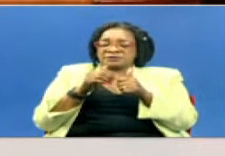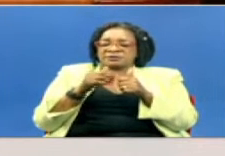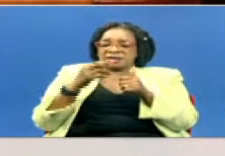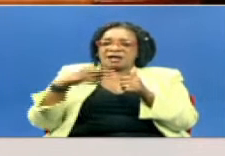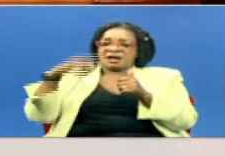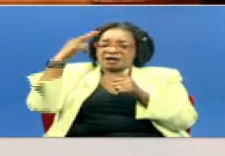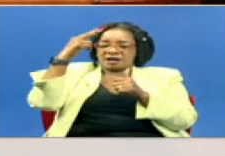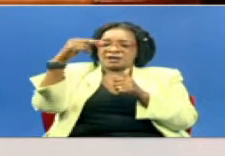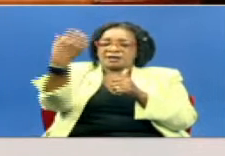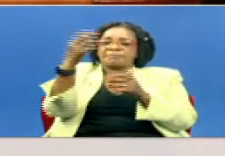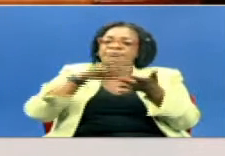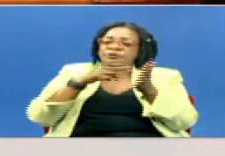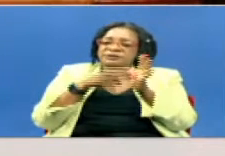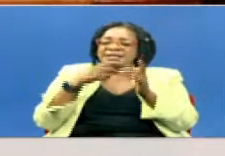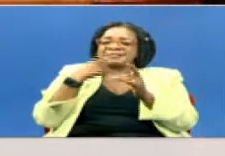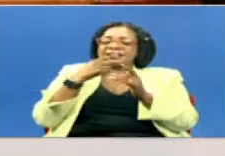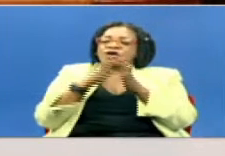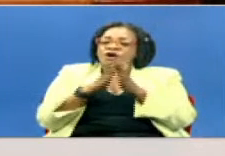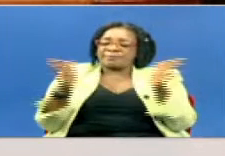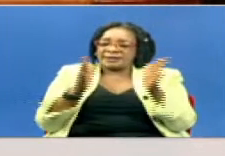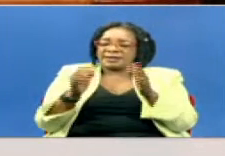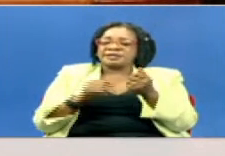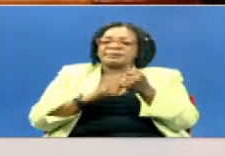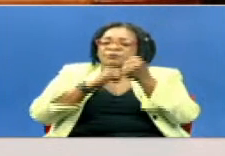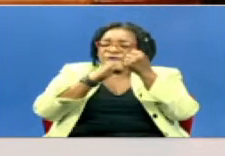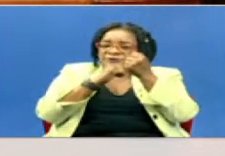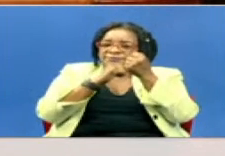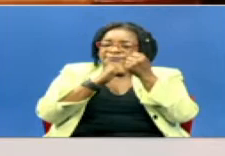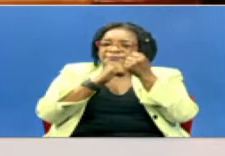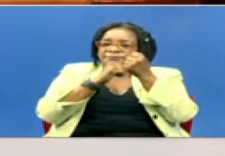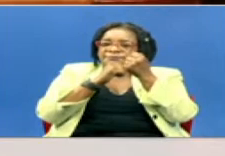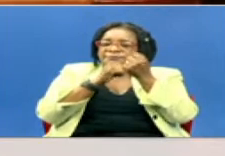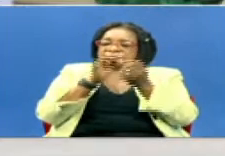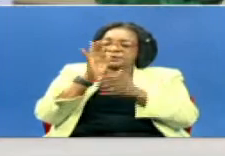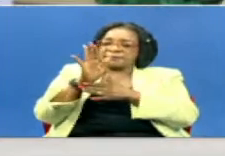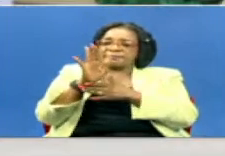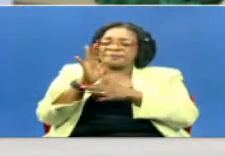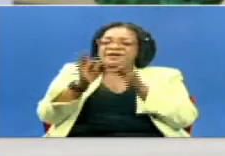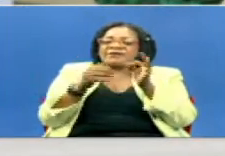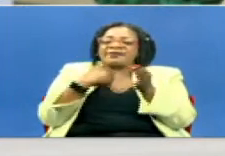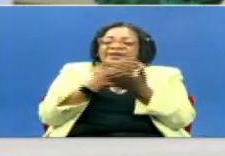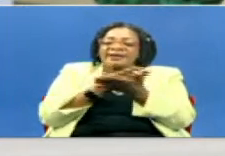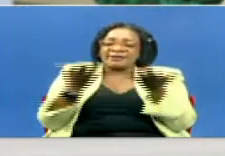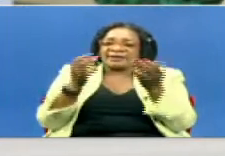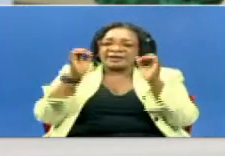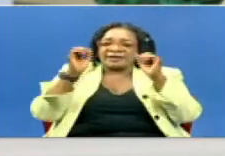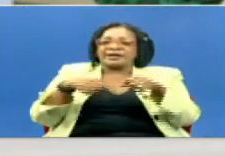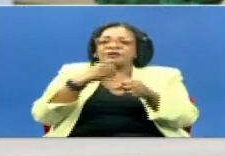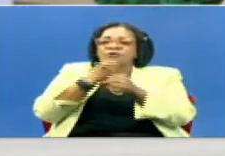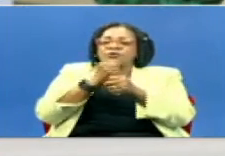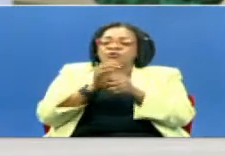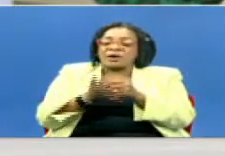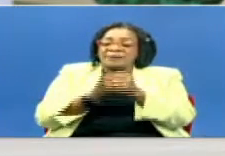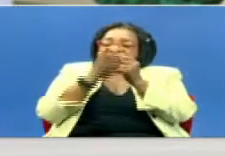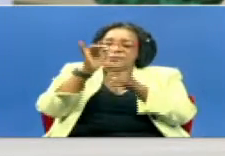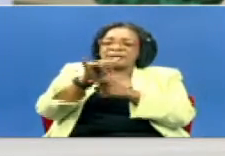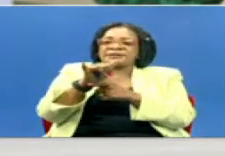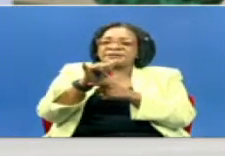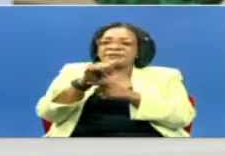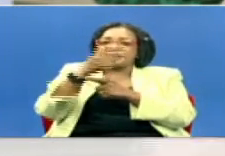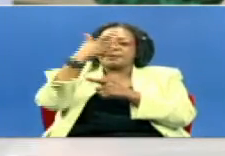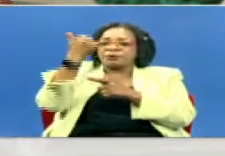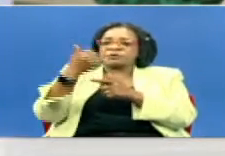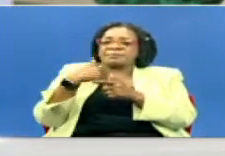said it openly over that, I support William Ruto. And if there's anything I can do to help him on that, because I